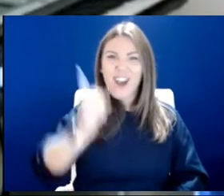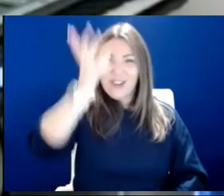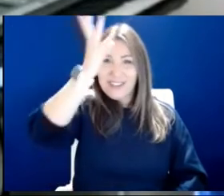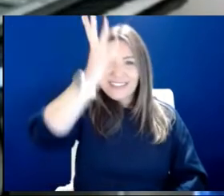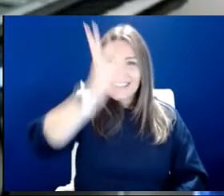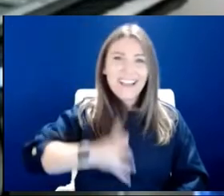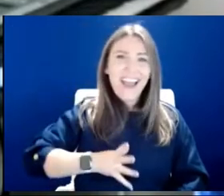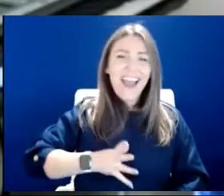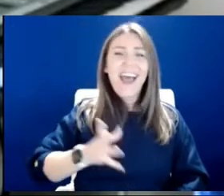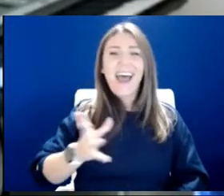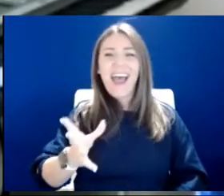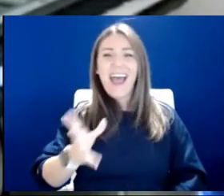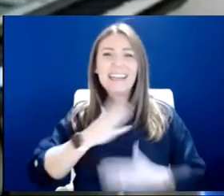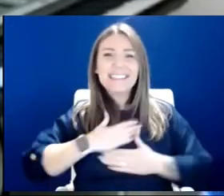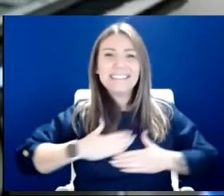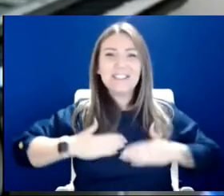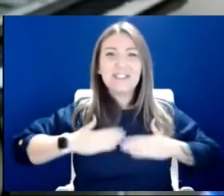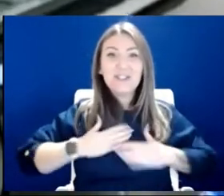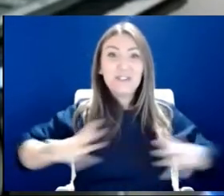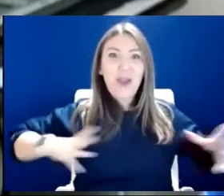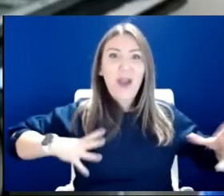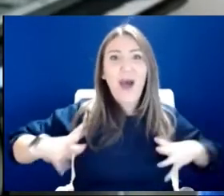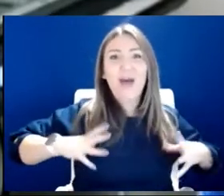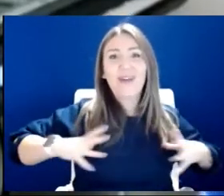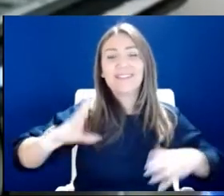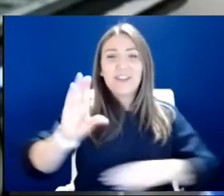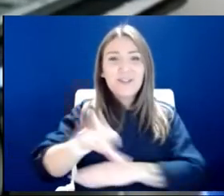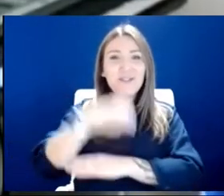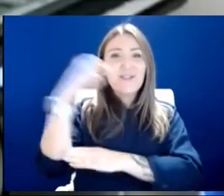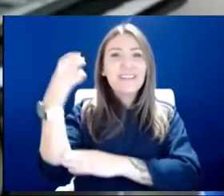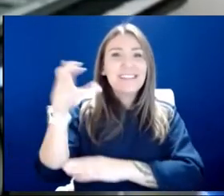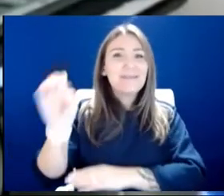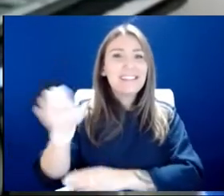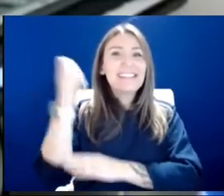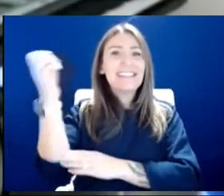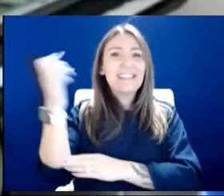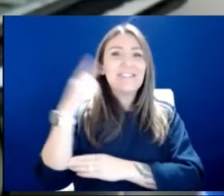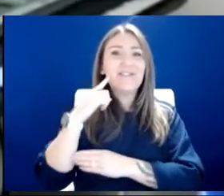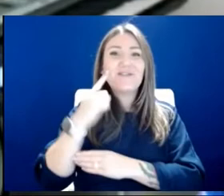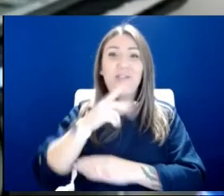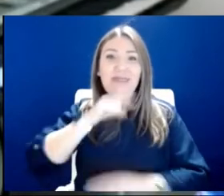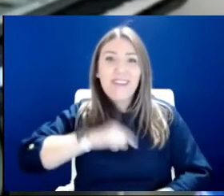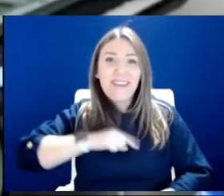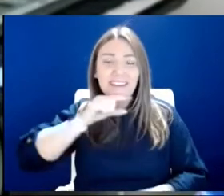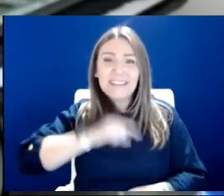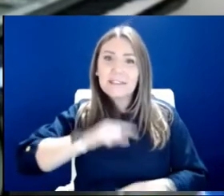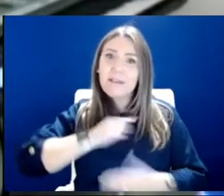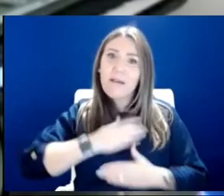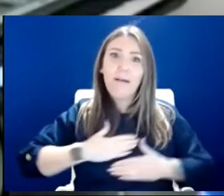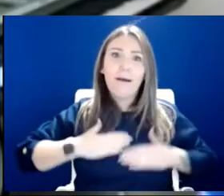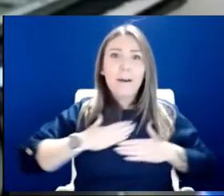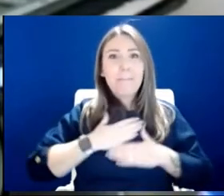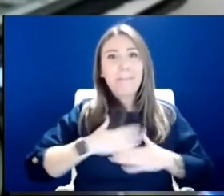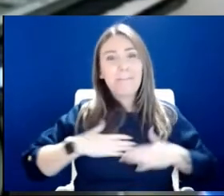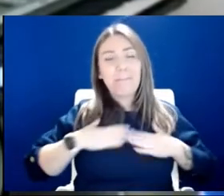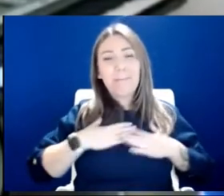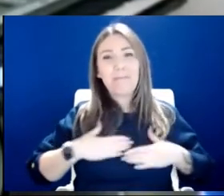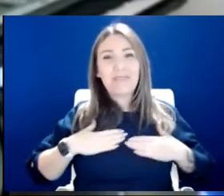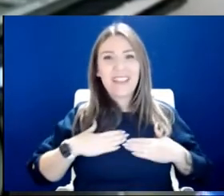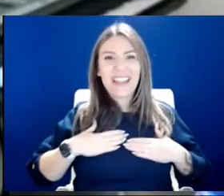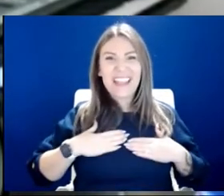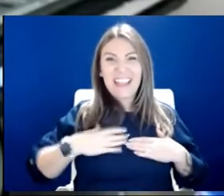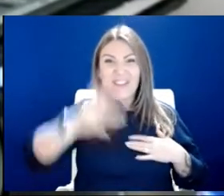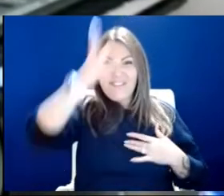that enjoy the holidays, Christmas, Easter, Thanksgiving, the whole bit, you know. And, you know, Father's